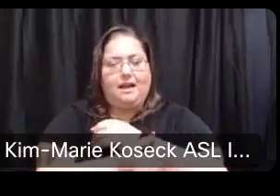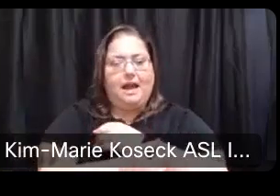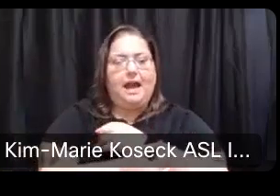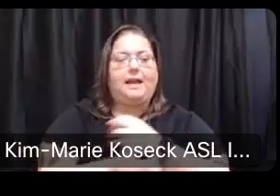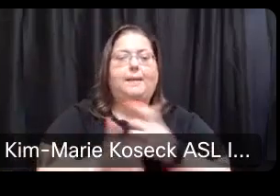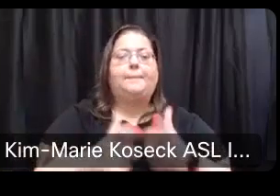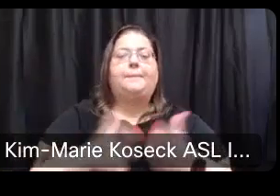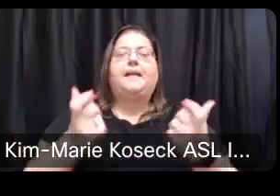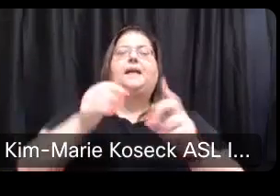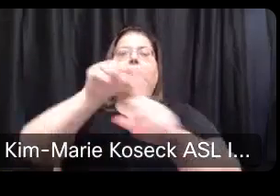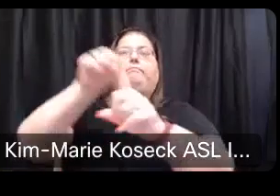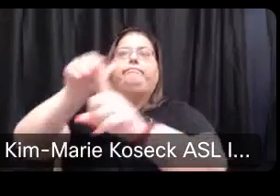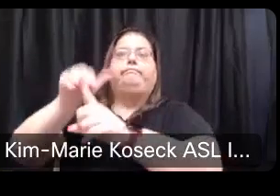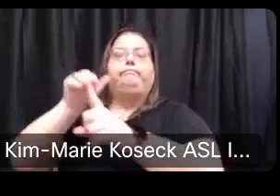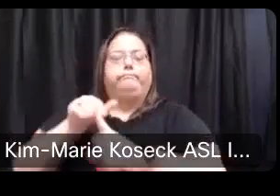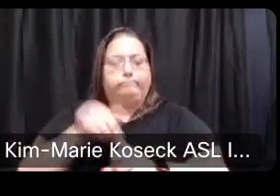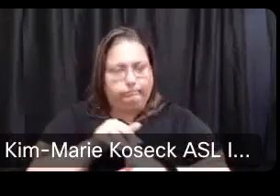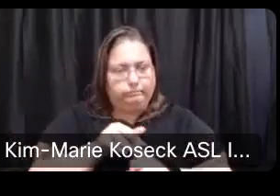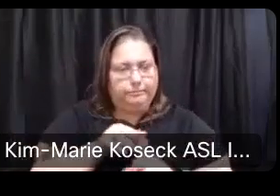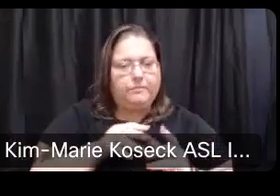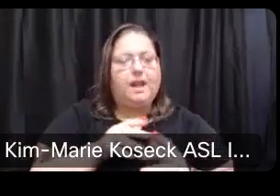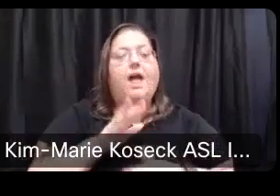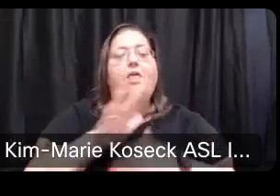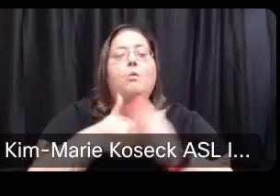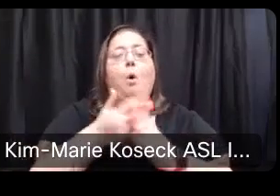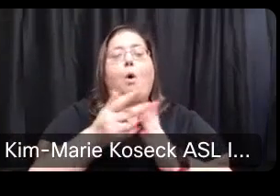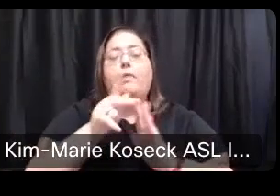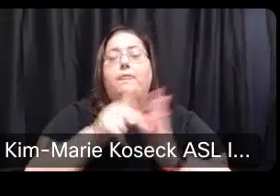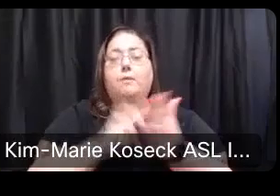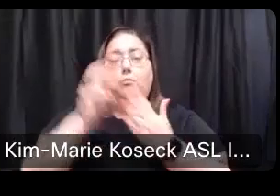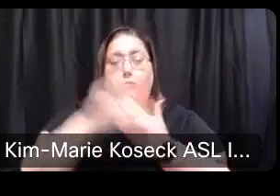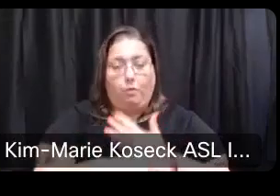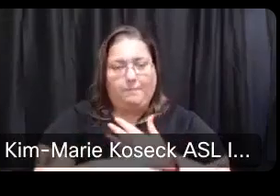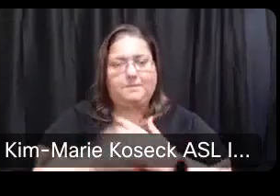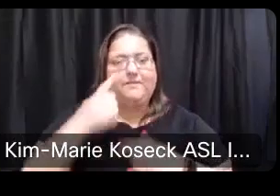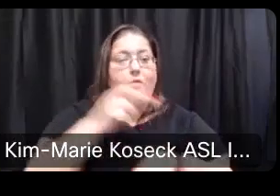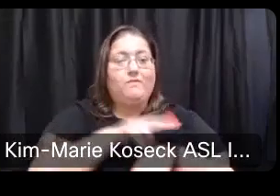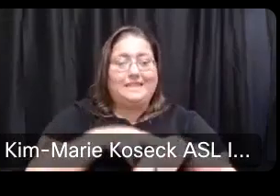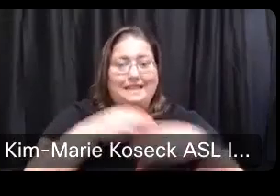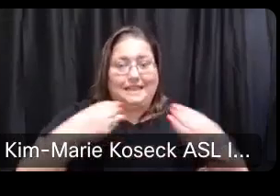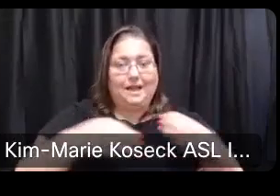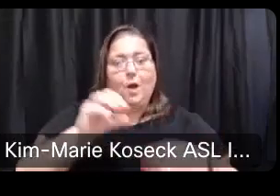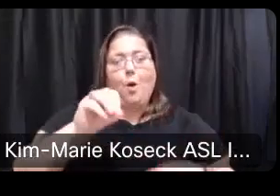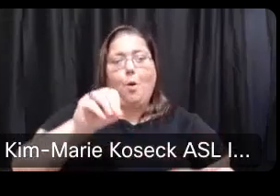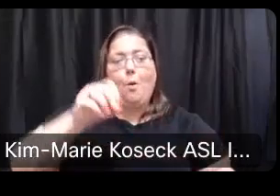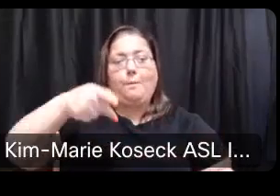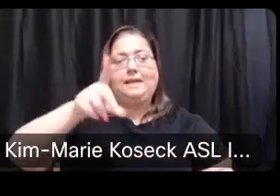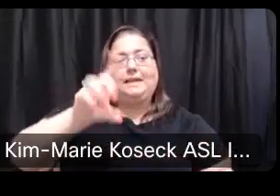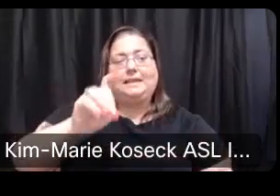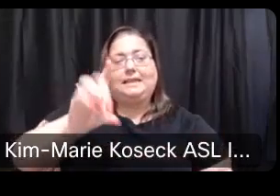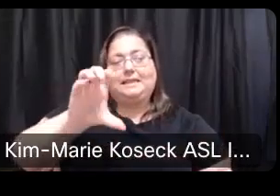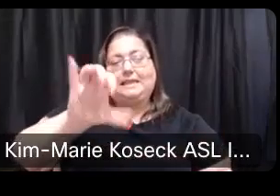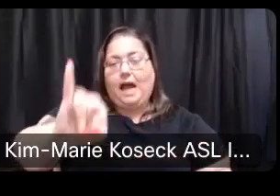outreach. Throughout this program and all of our programs that address resiliency at OPDCI, we place a